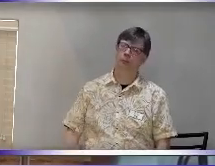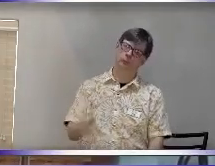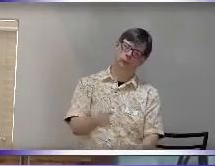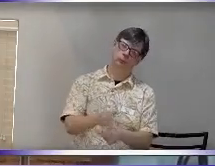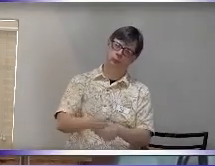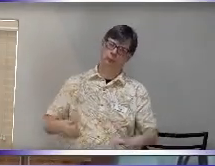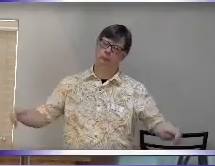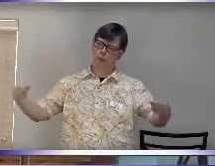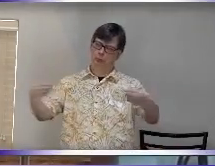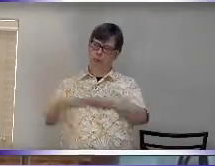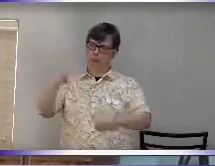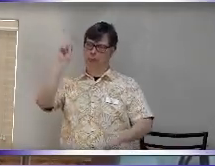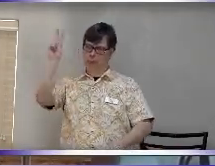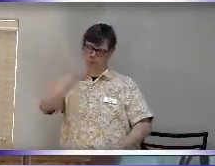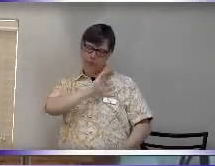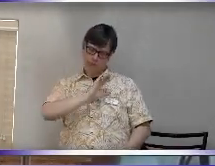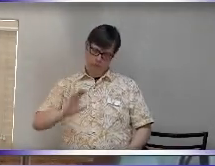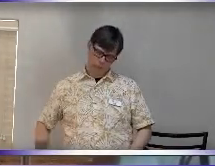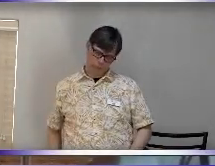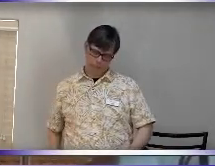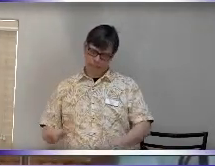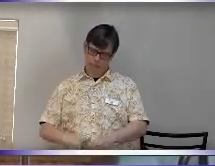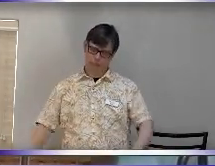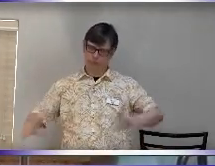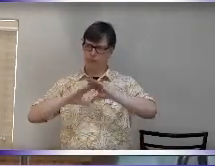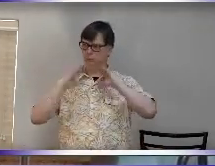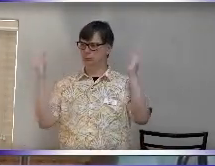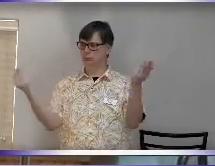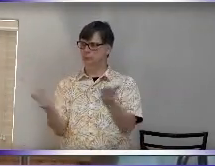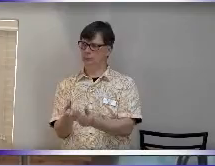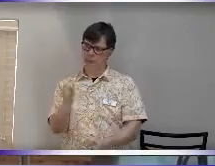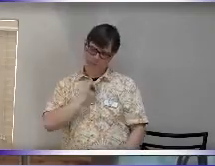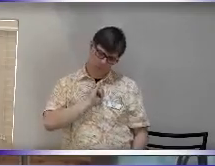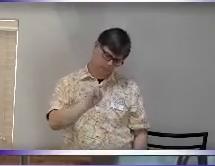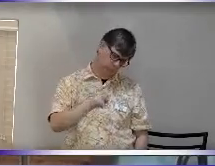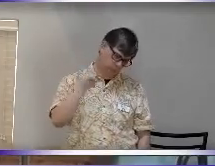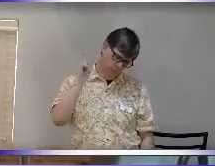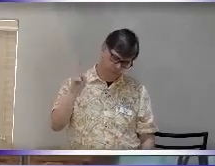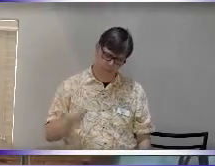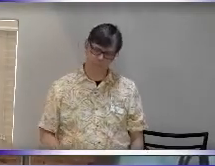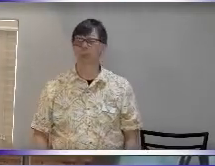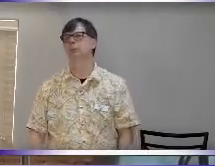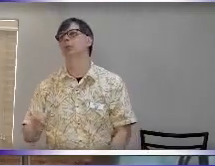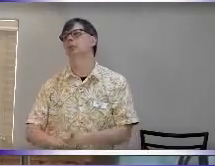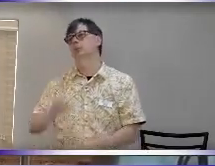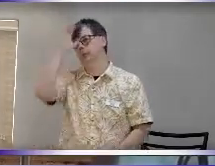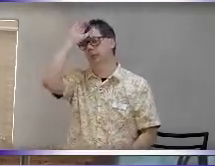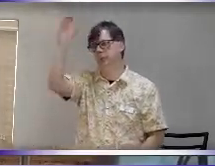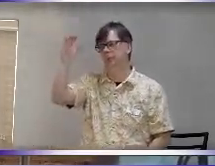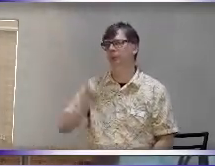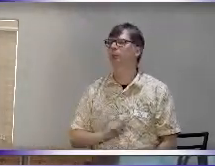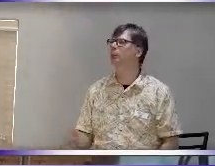with two Christian groups, but they were in Ireland. And so one group, of course, was Catholic, and